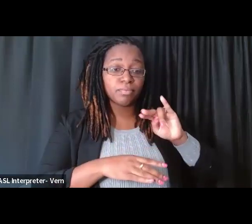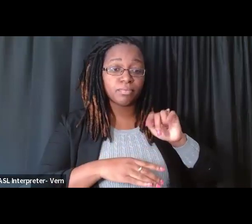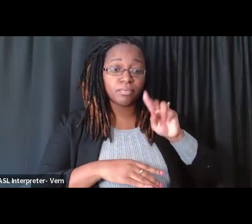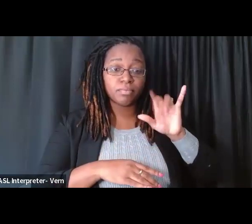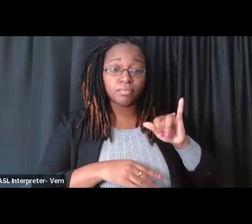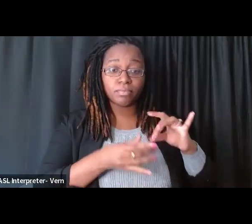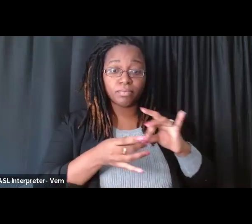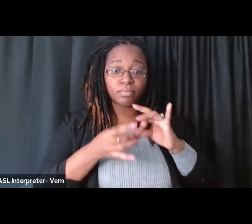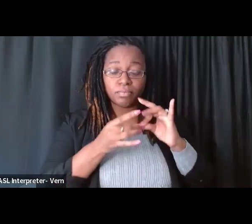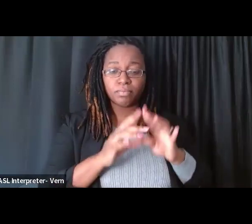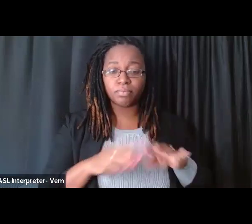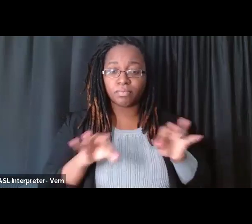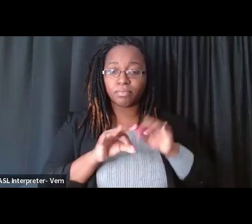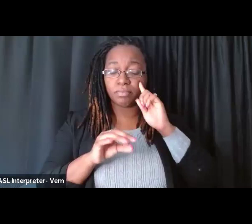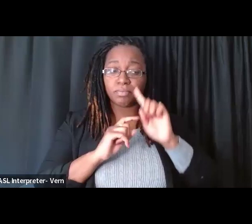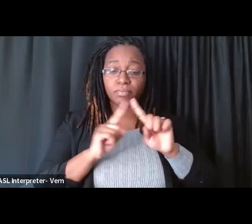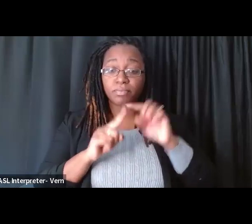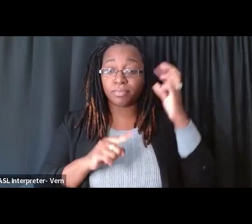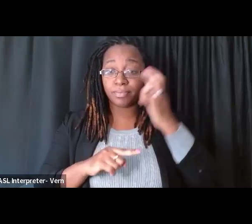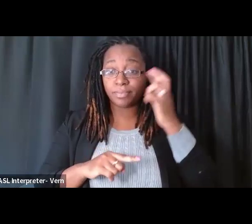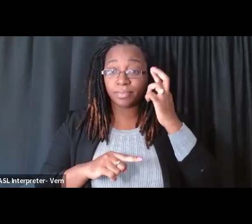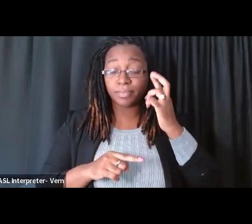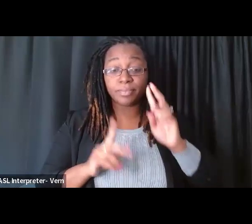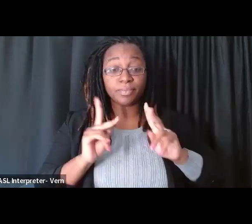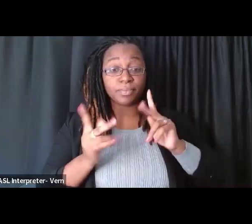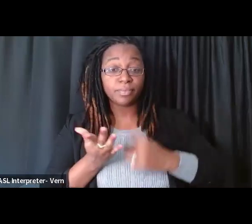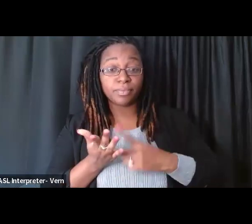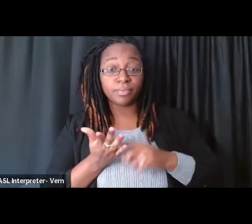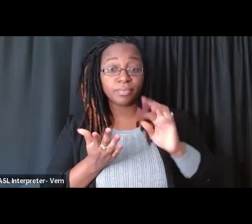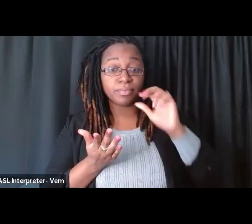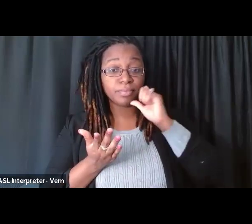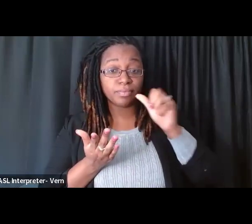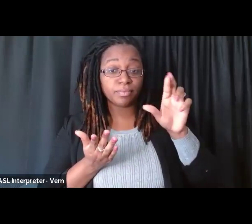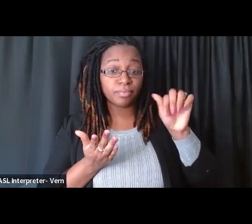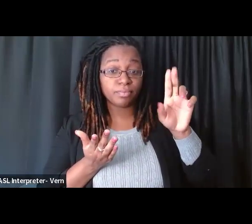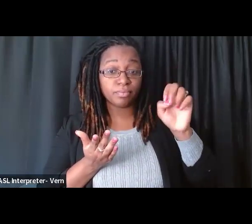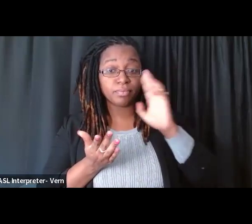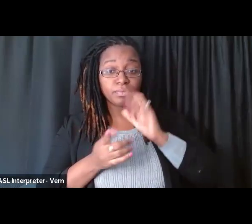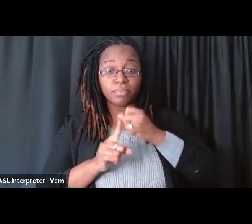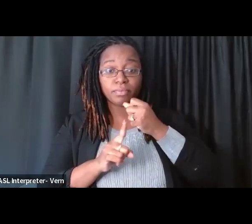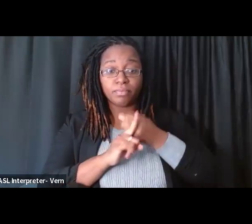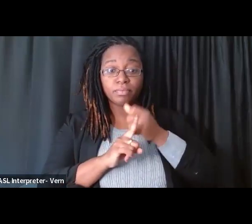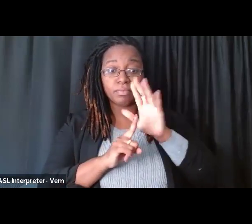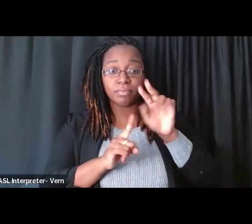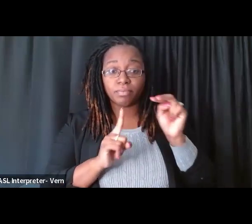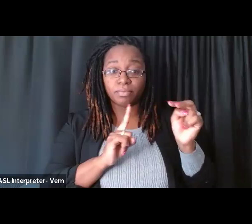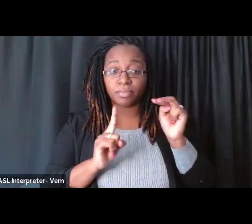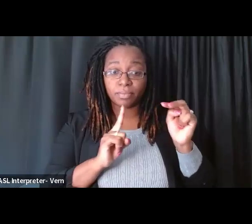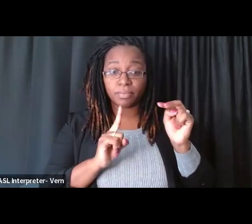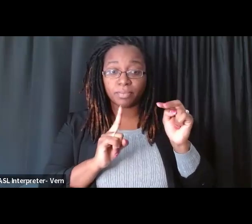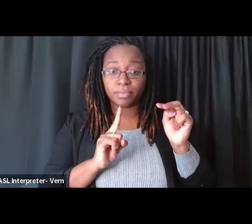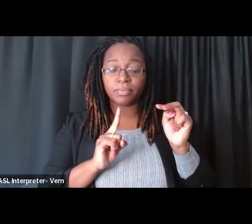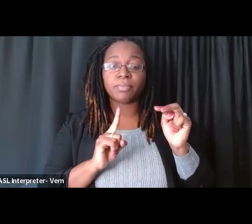many reasons. Whether one discusses it or not, race affects perception. The rise of